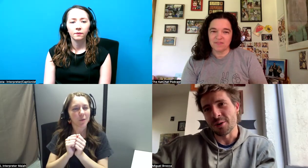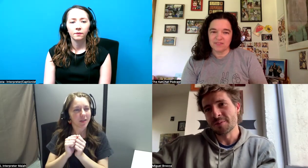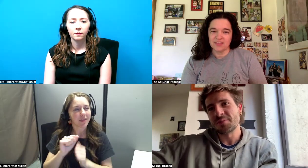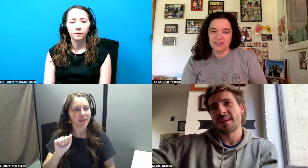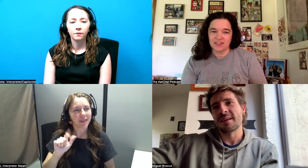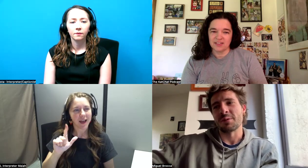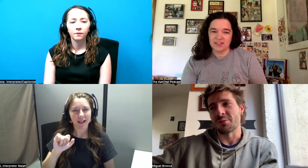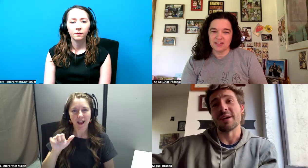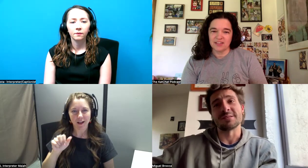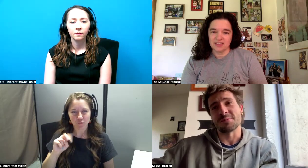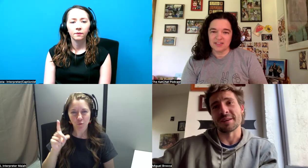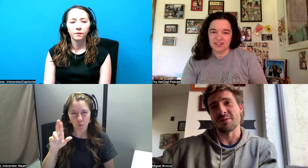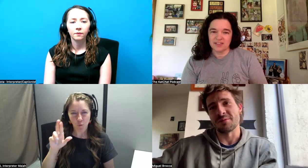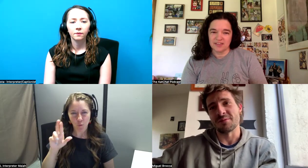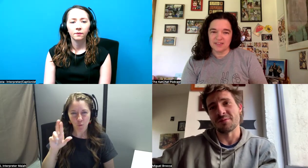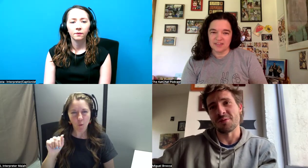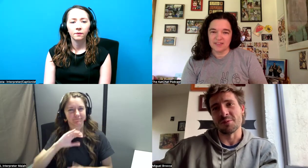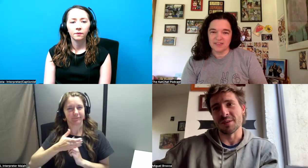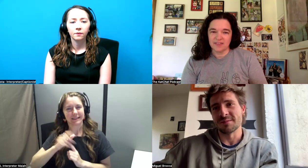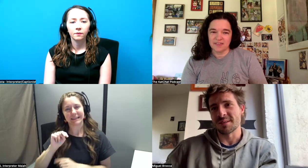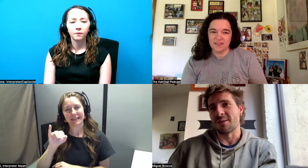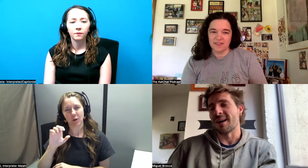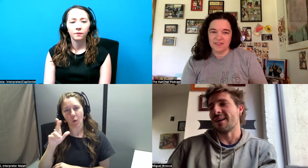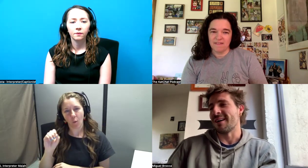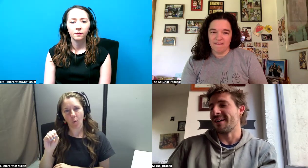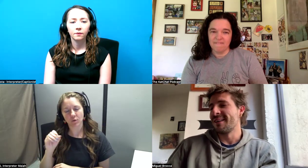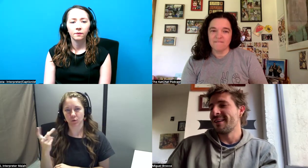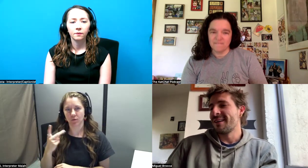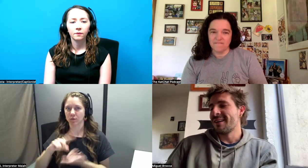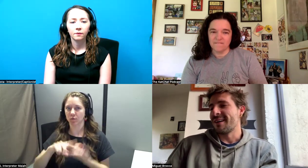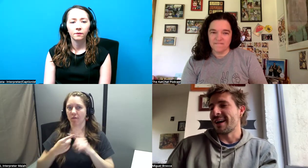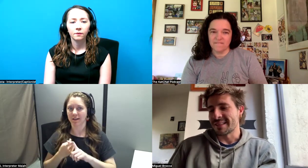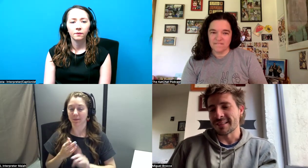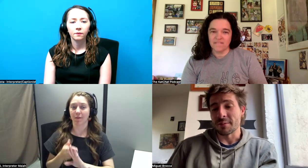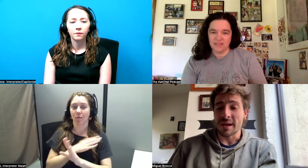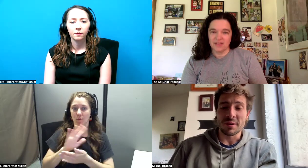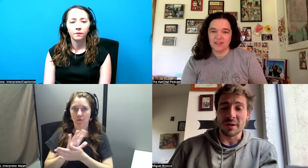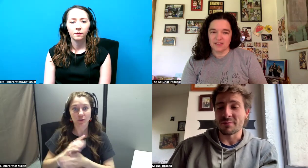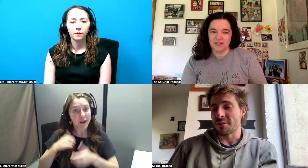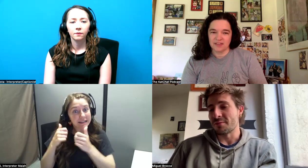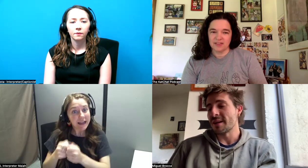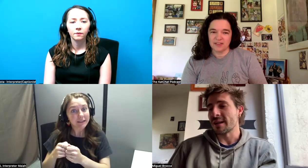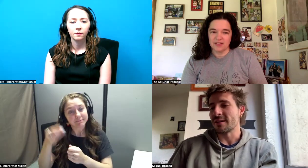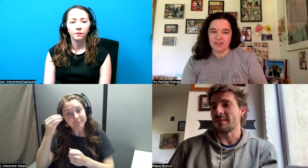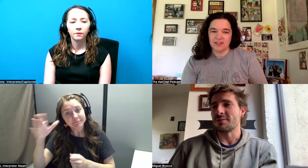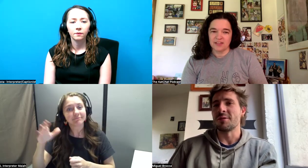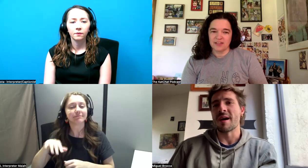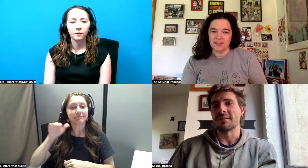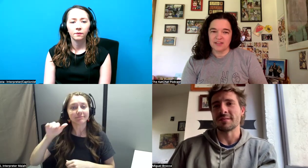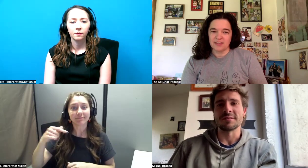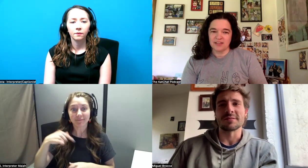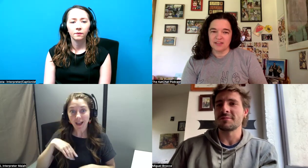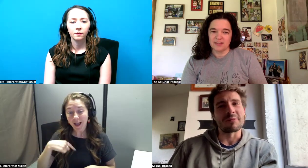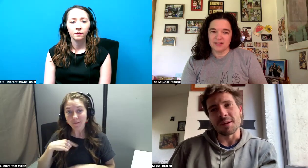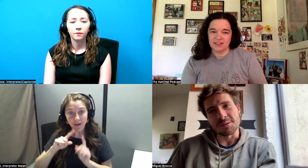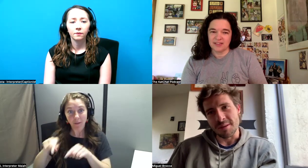plays Nico. We were friends already before the movie. So I texted him, "Hey, I'm coming out for the fitting, and if you're around,